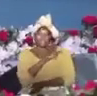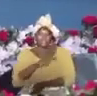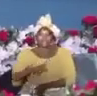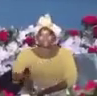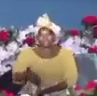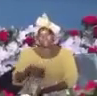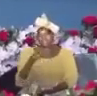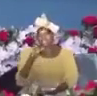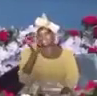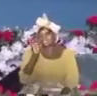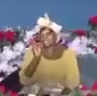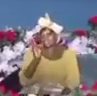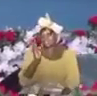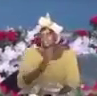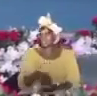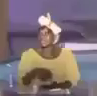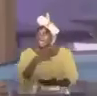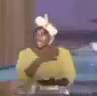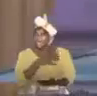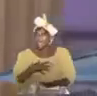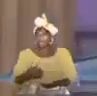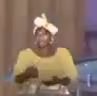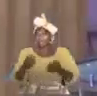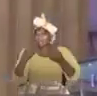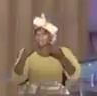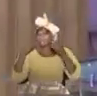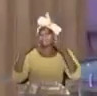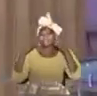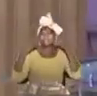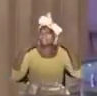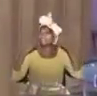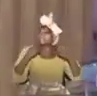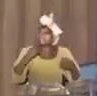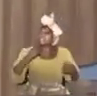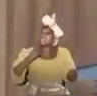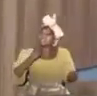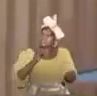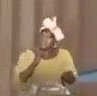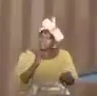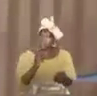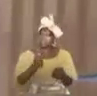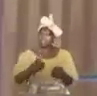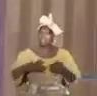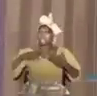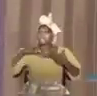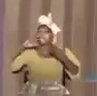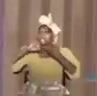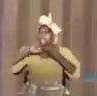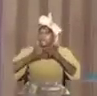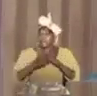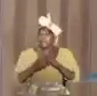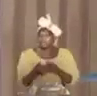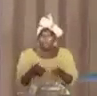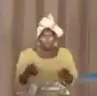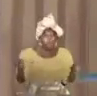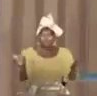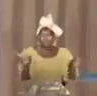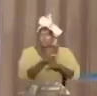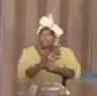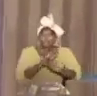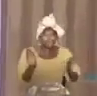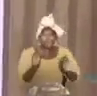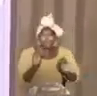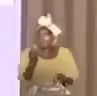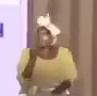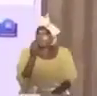Bible tells us that there was such a grievous famine in Samaria that food was so scarce, women had to